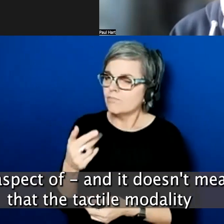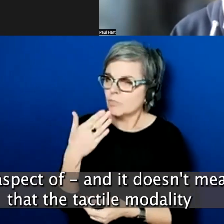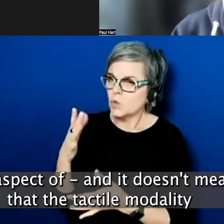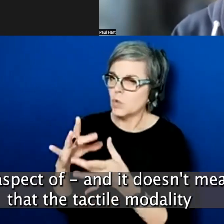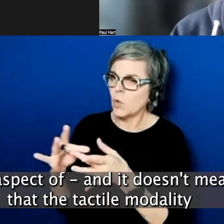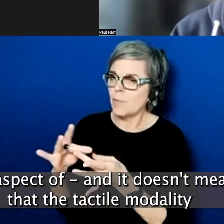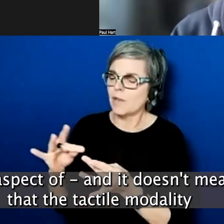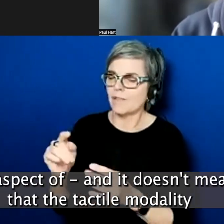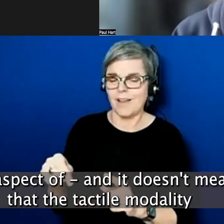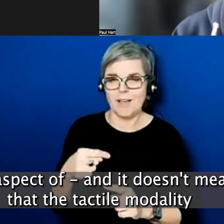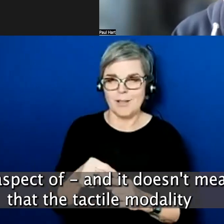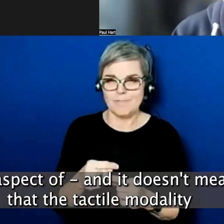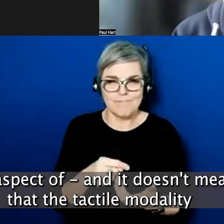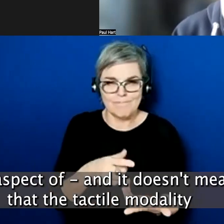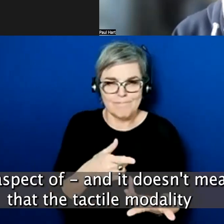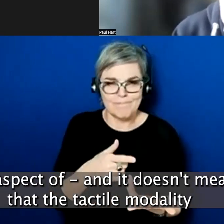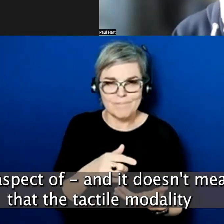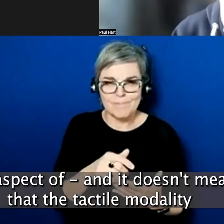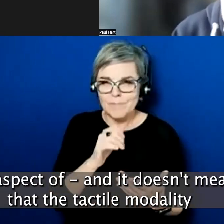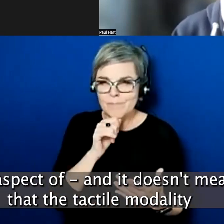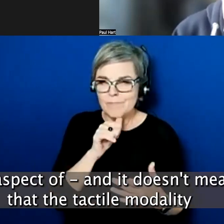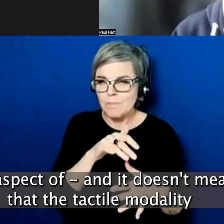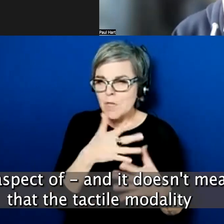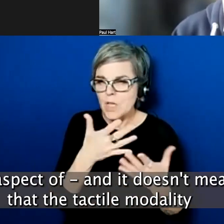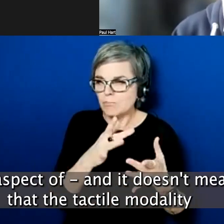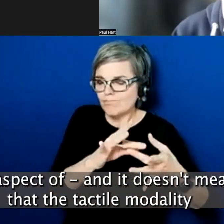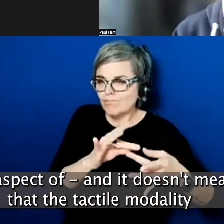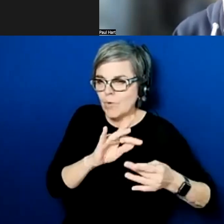key aspect of, and it doesn't mean that the